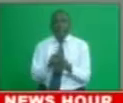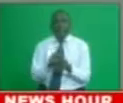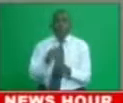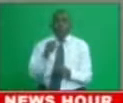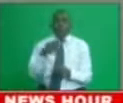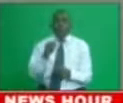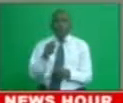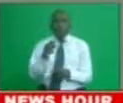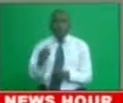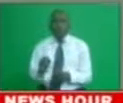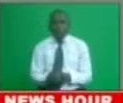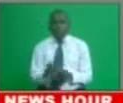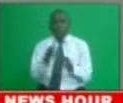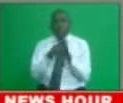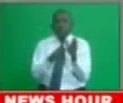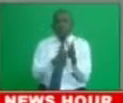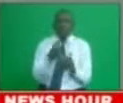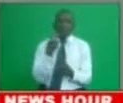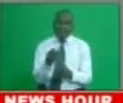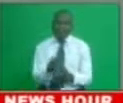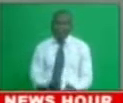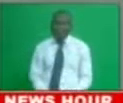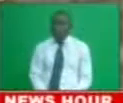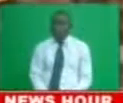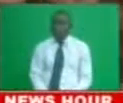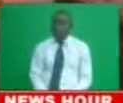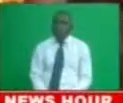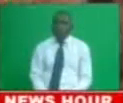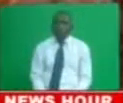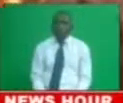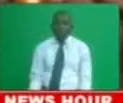Choko in Accra. A report by Theodora Medeto.